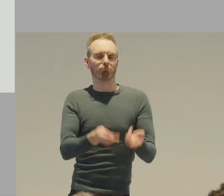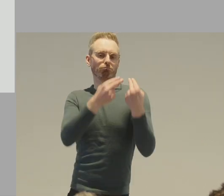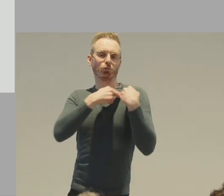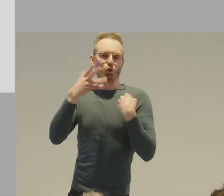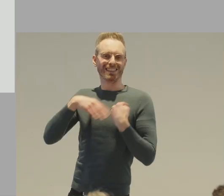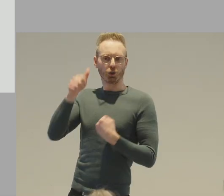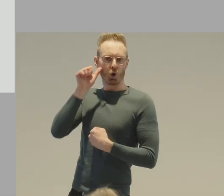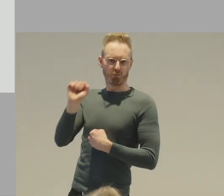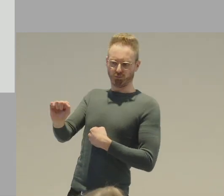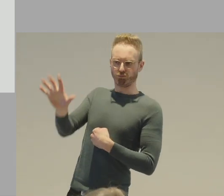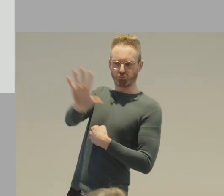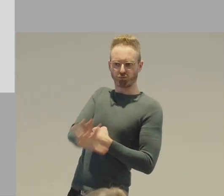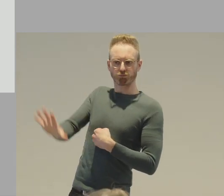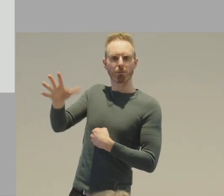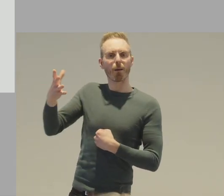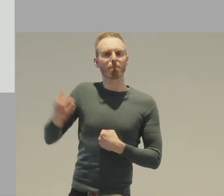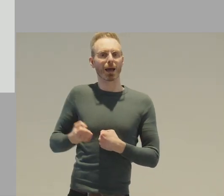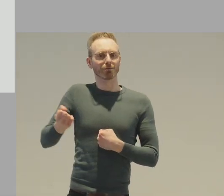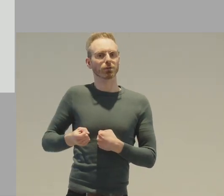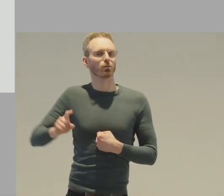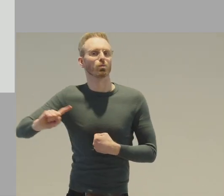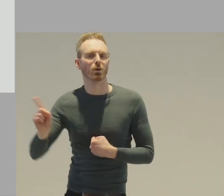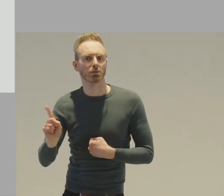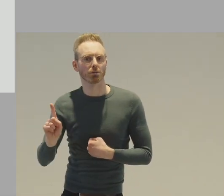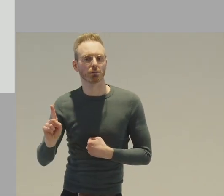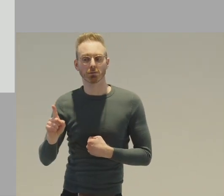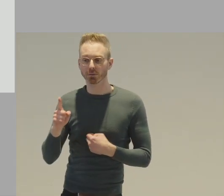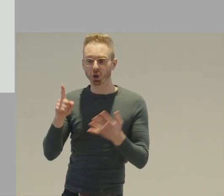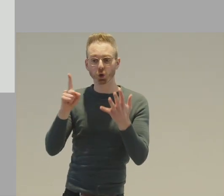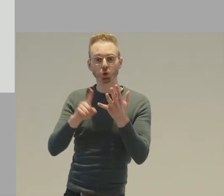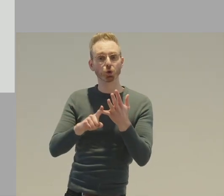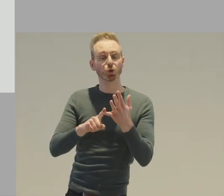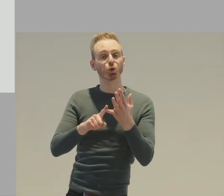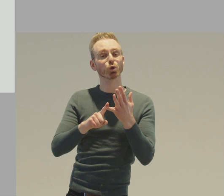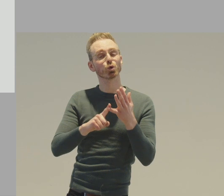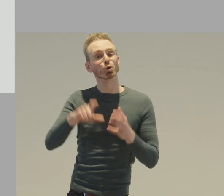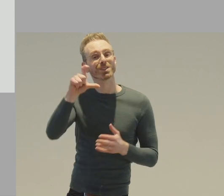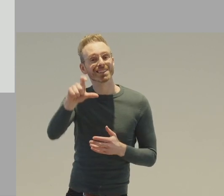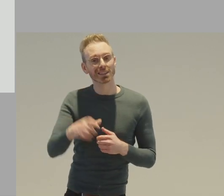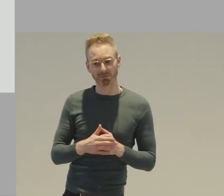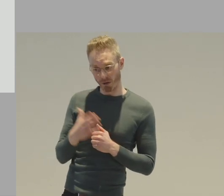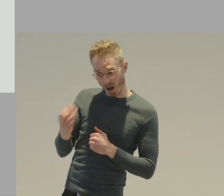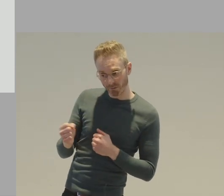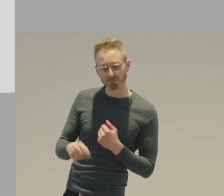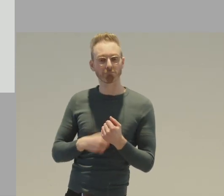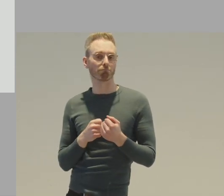Before you start the process, find out what they're on. Are they on universal credit? Are they on PIP, etc.?